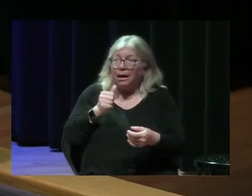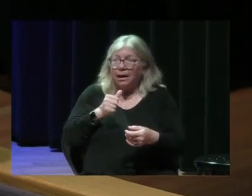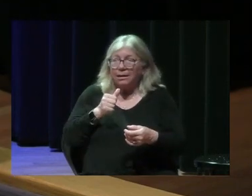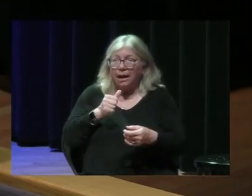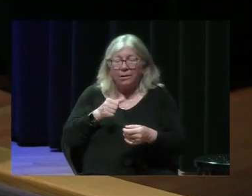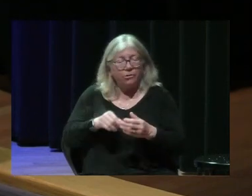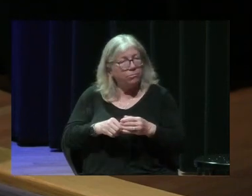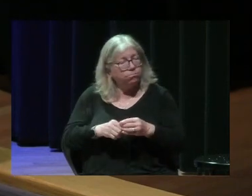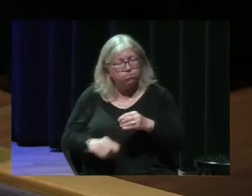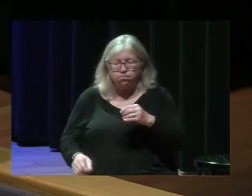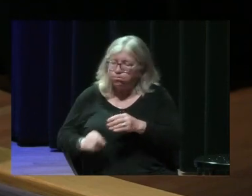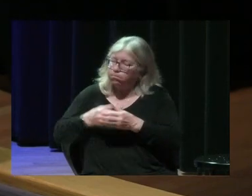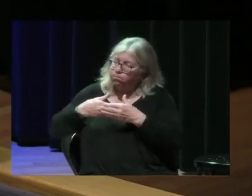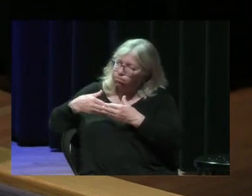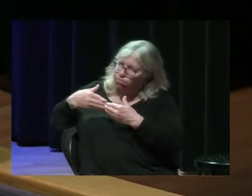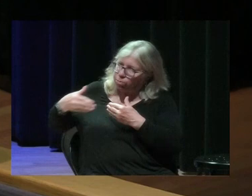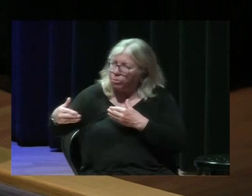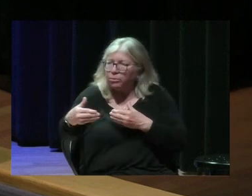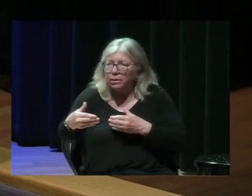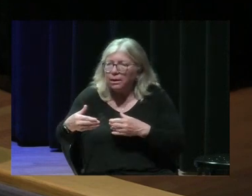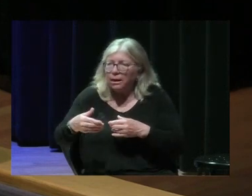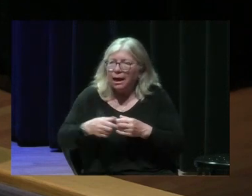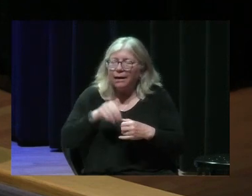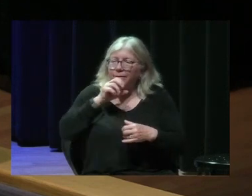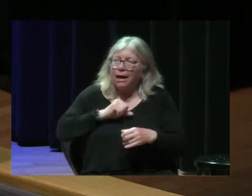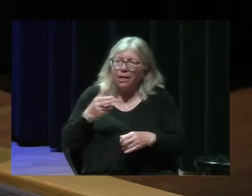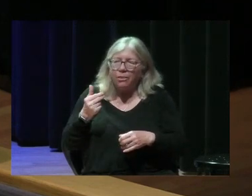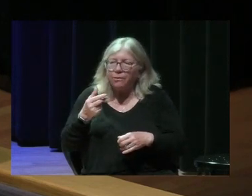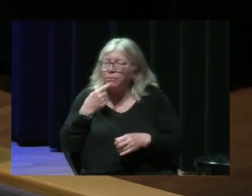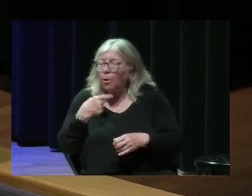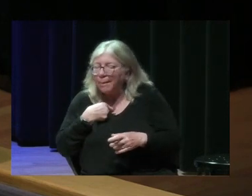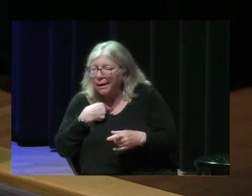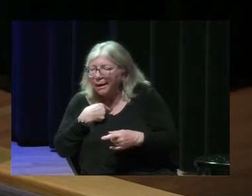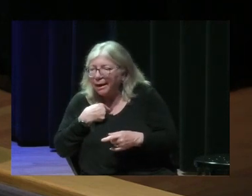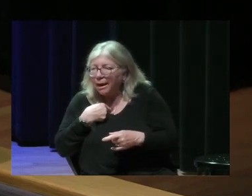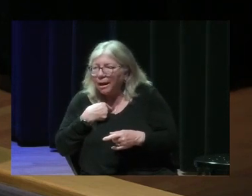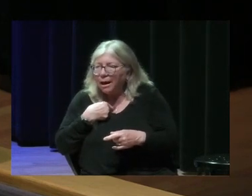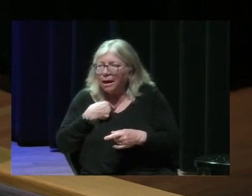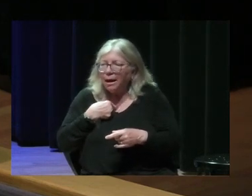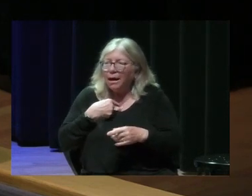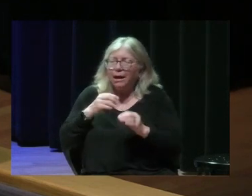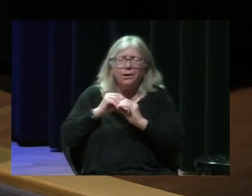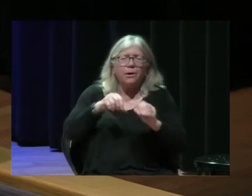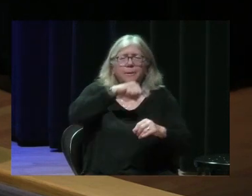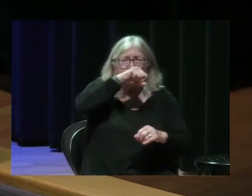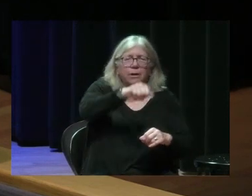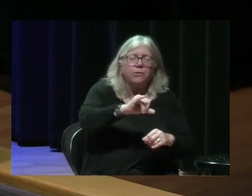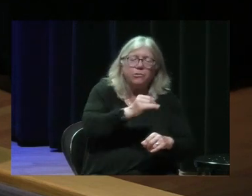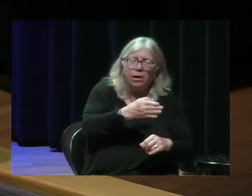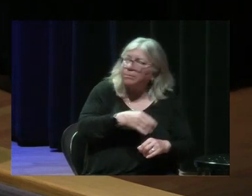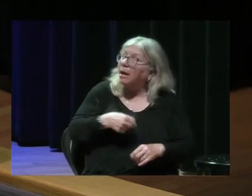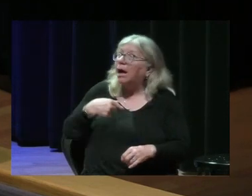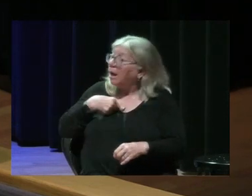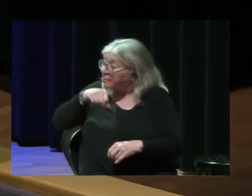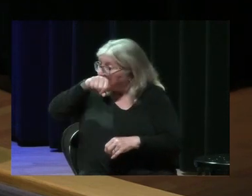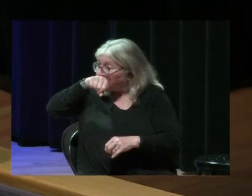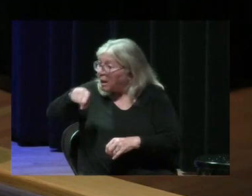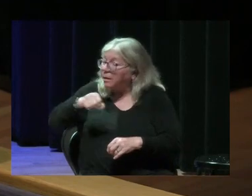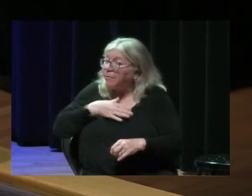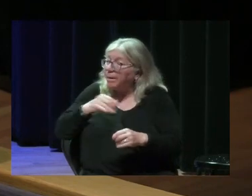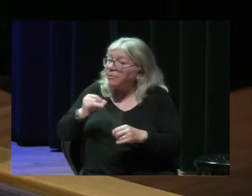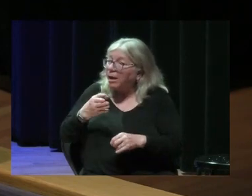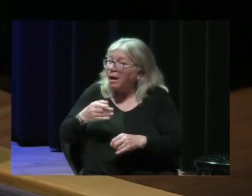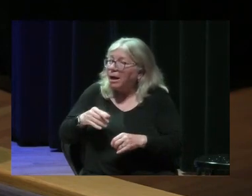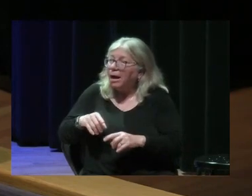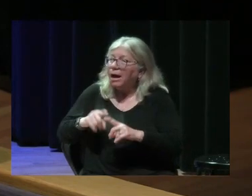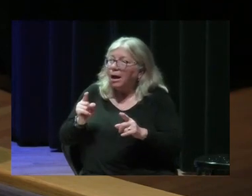out of the gates living your best. As my 13-year-old told me, he said, "No, nobody likes their job." And I said, "I love my job." And he goes, "Yeah, but you